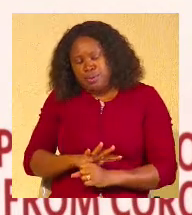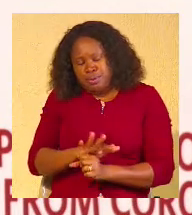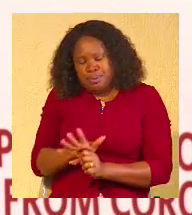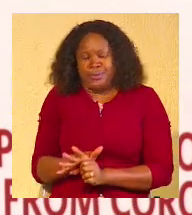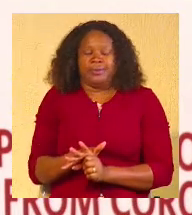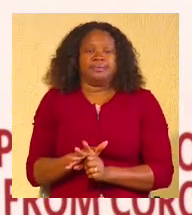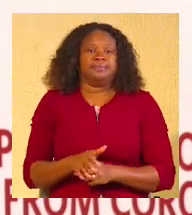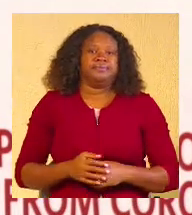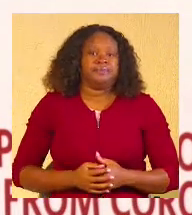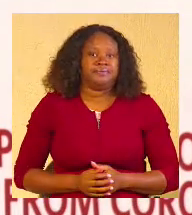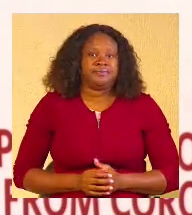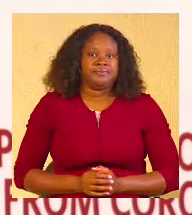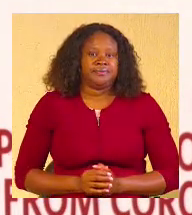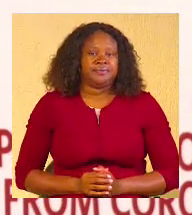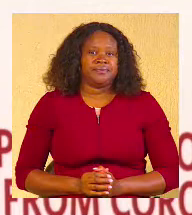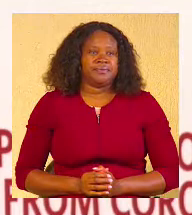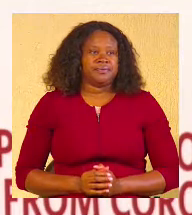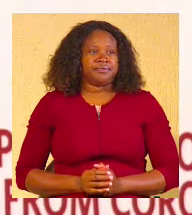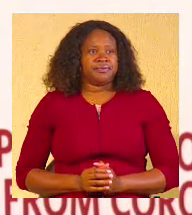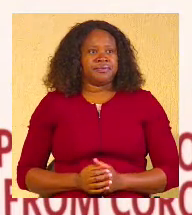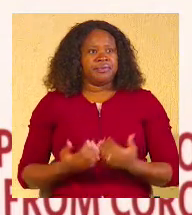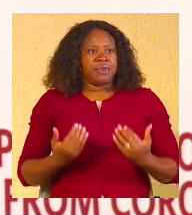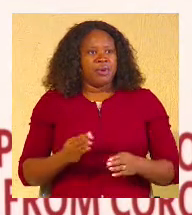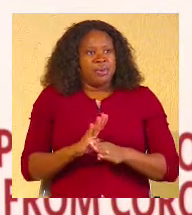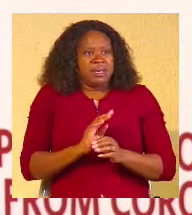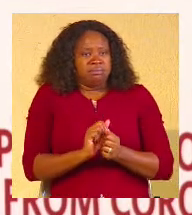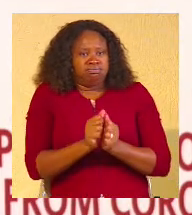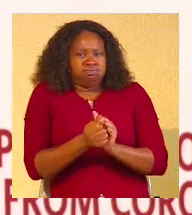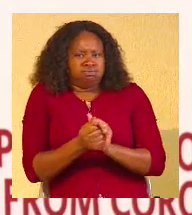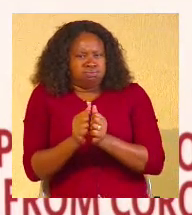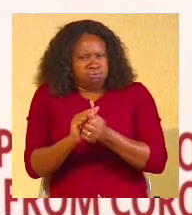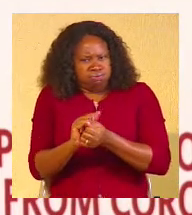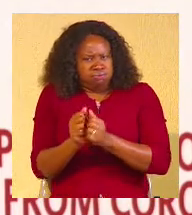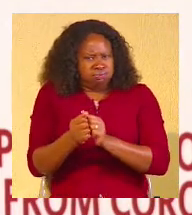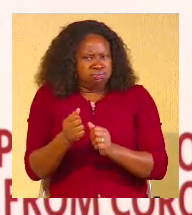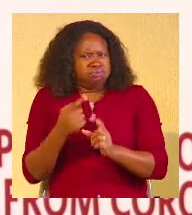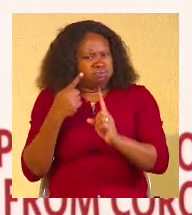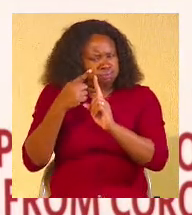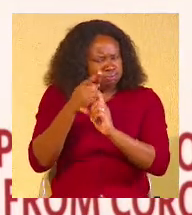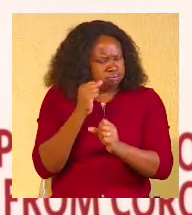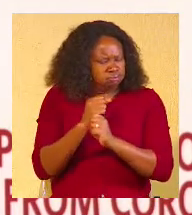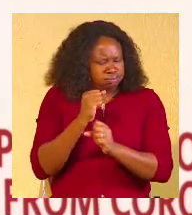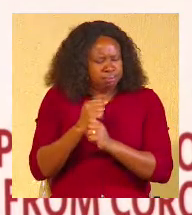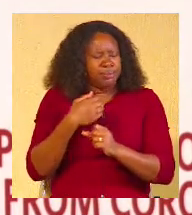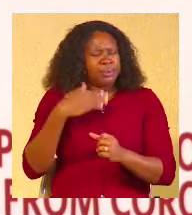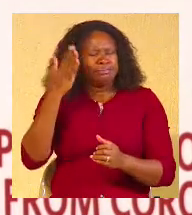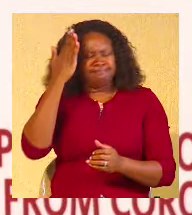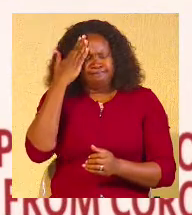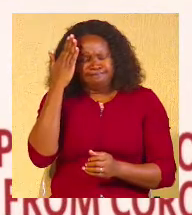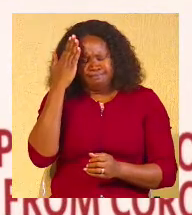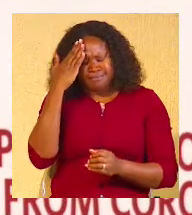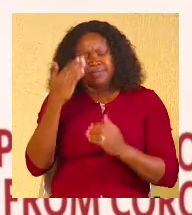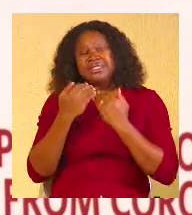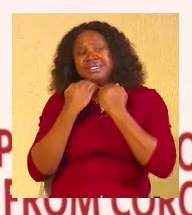pandemic. As we fine-tune the initiative, we remain cognizant of the number of